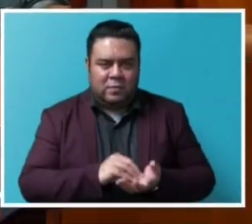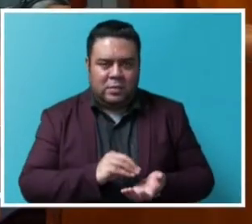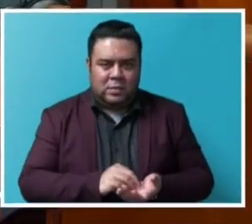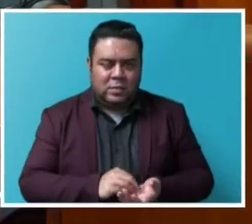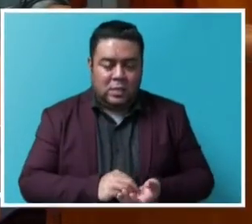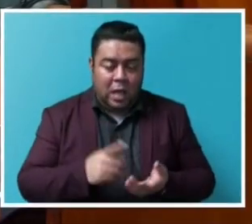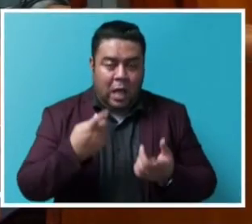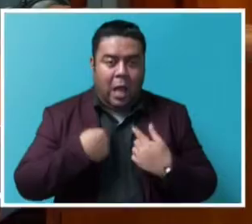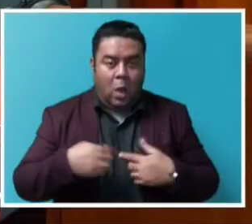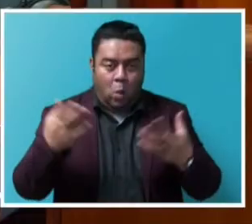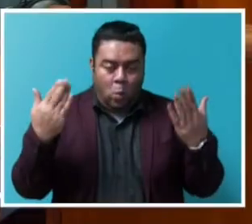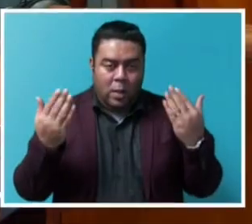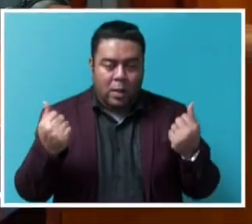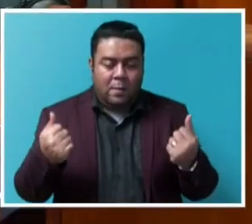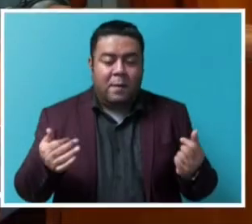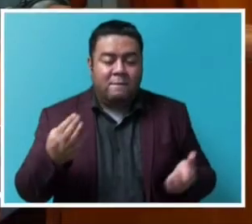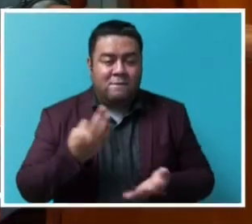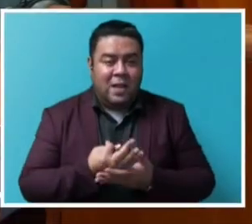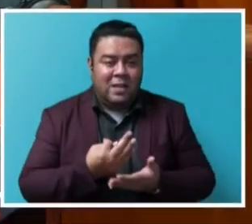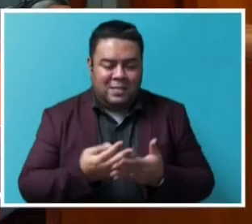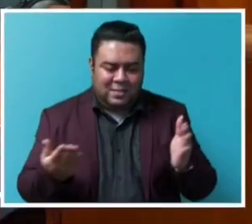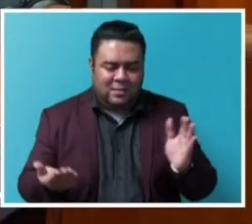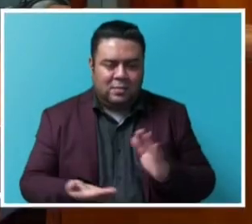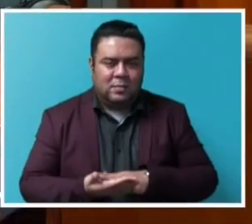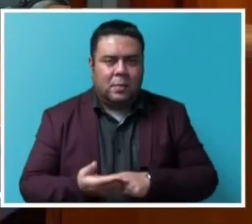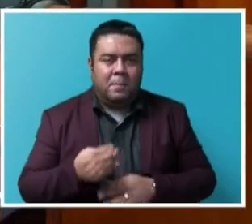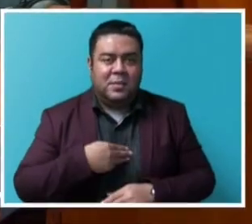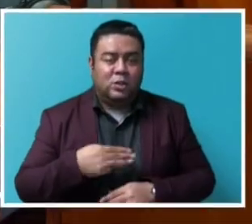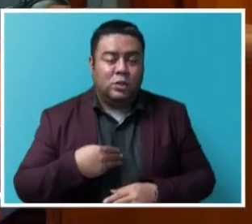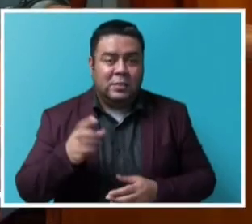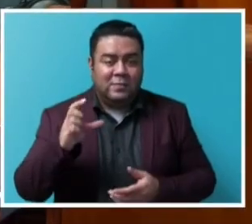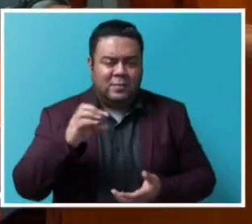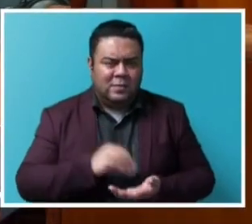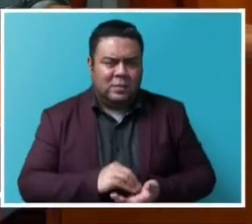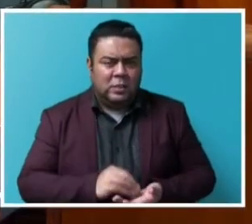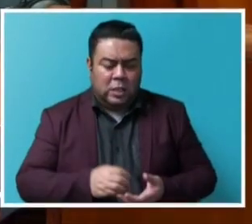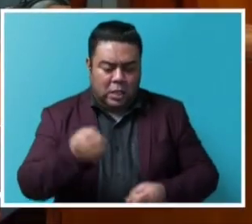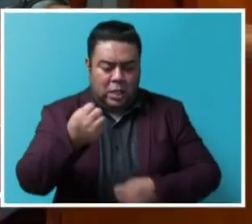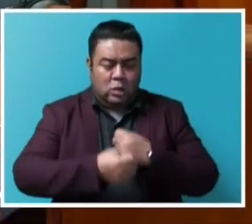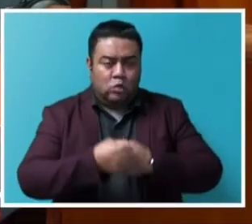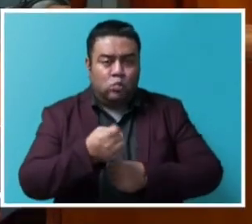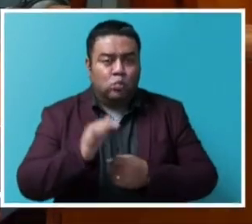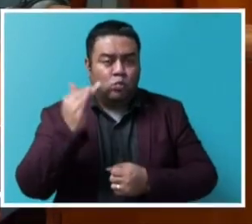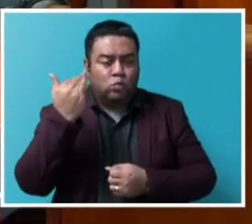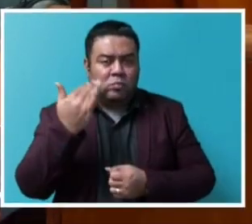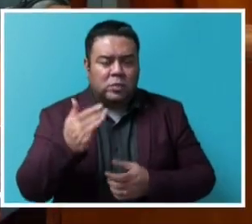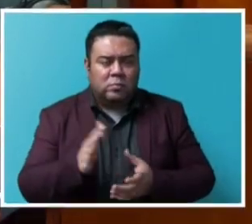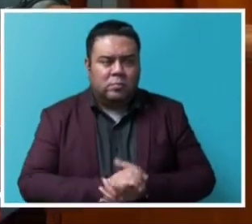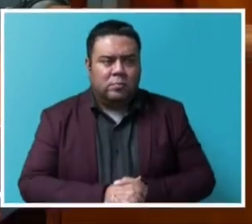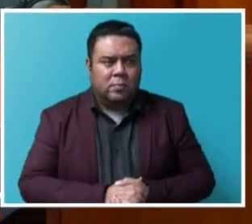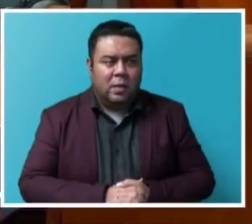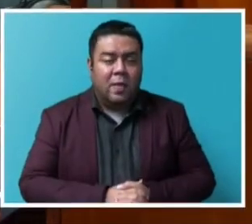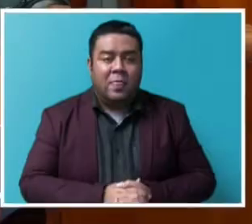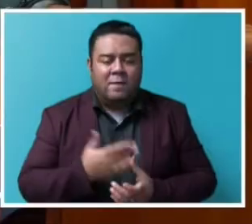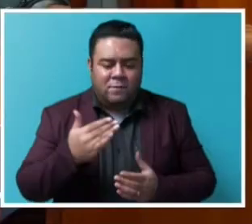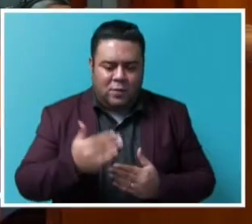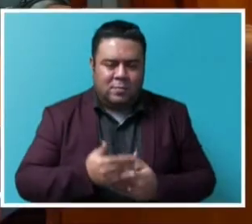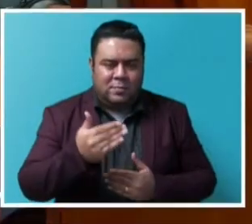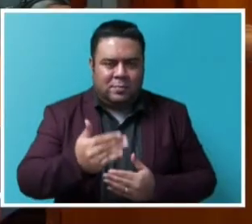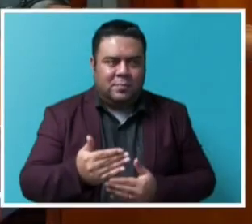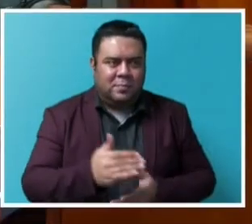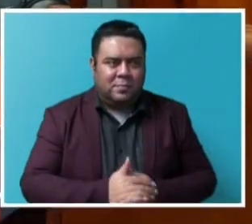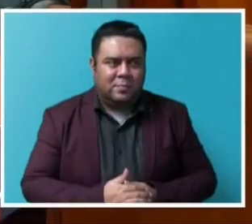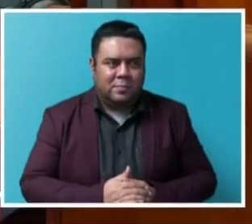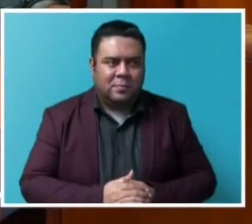I welcome the funding under the Ministry of Civil Service, the engine room of government service delivery, the front line